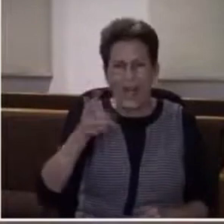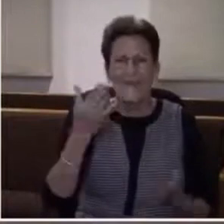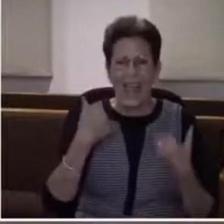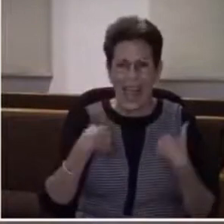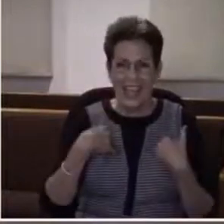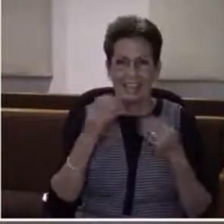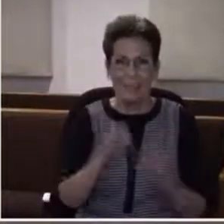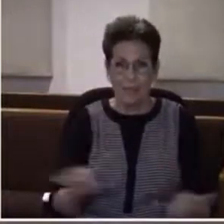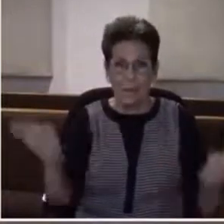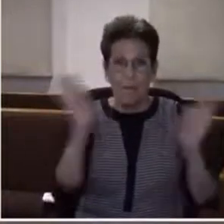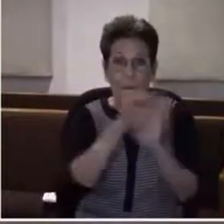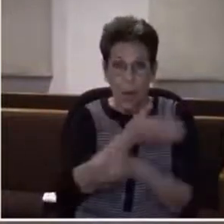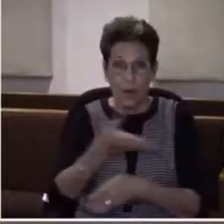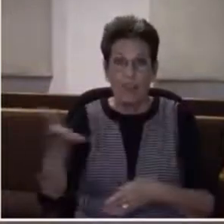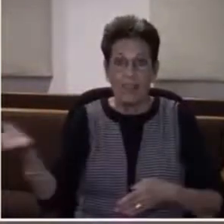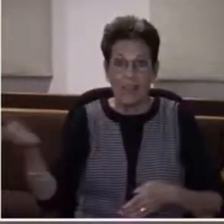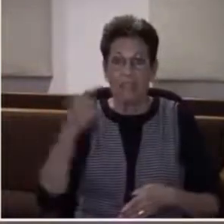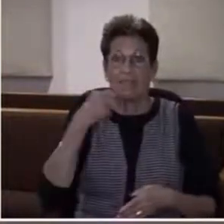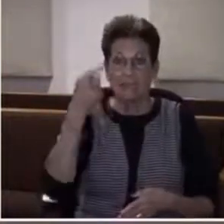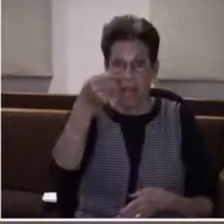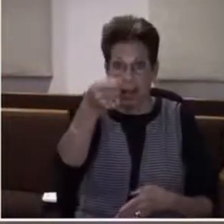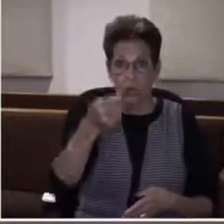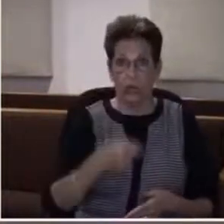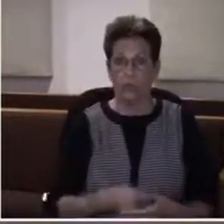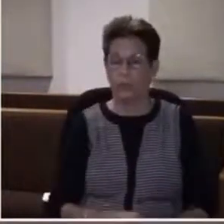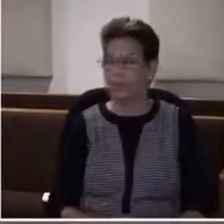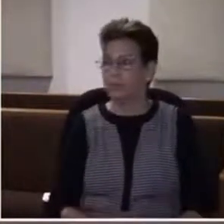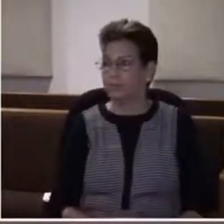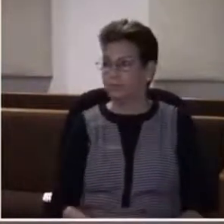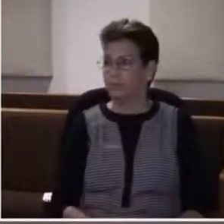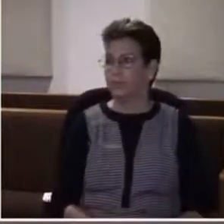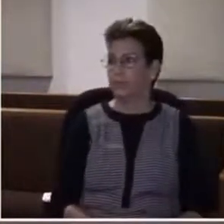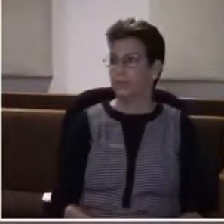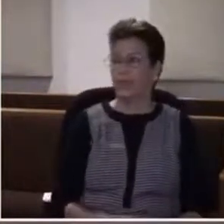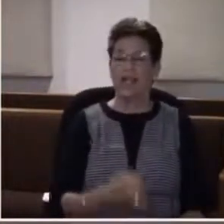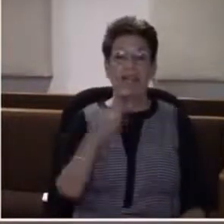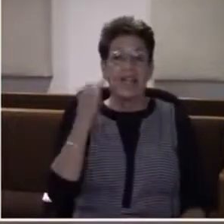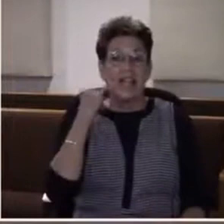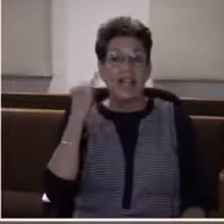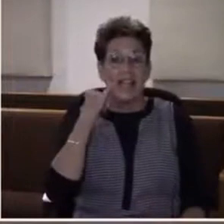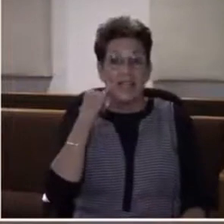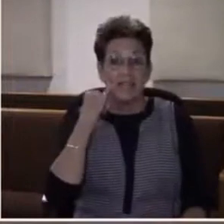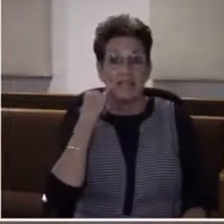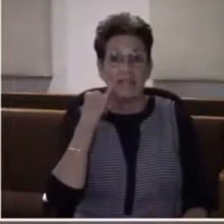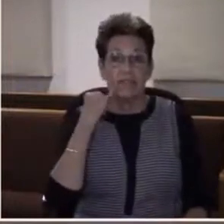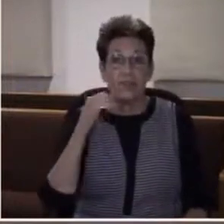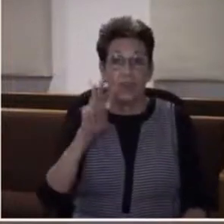down and remember when you need it. If the widow of Zarephath was here,